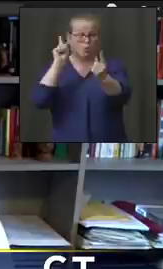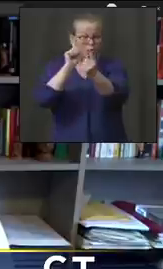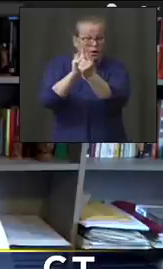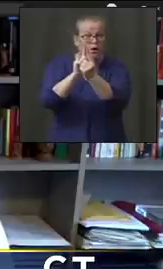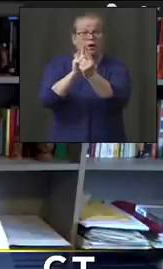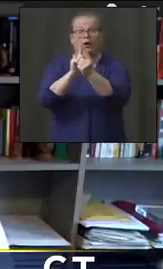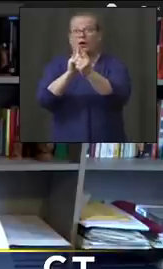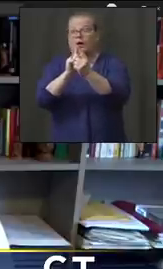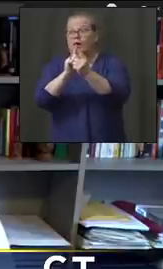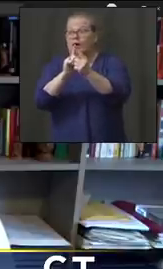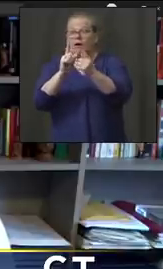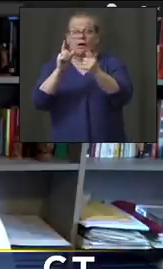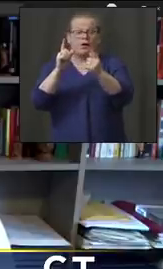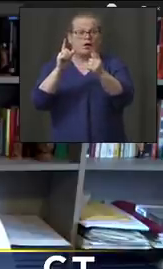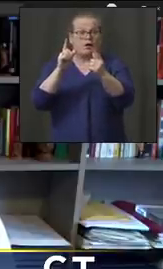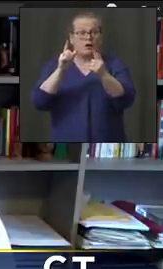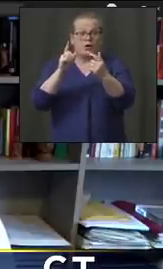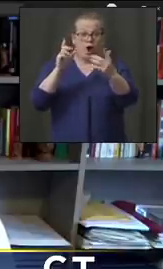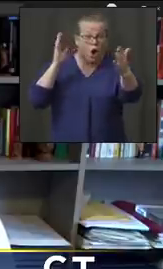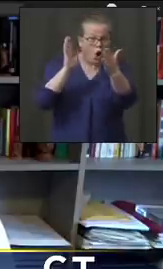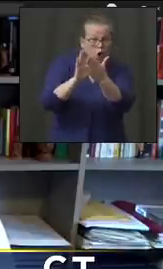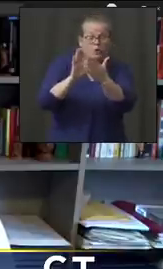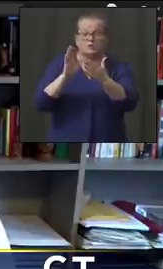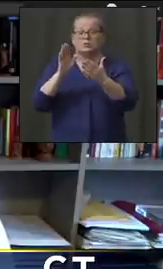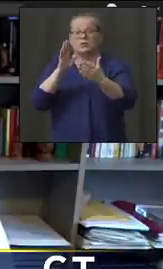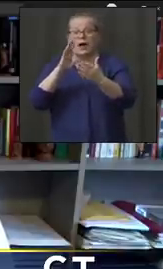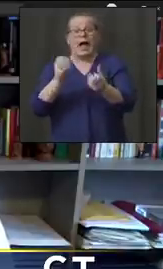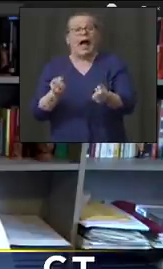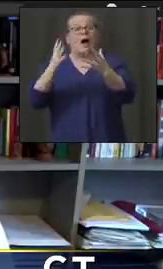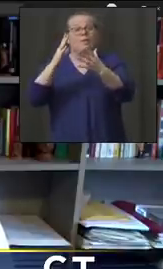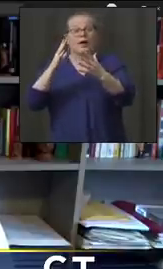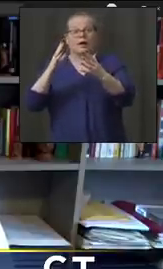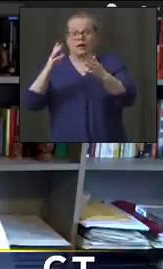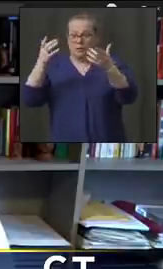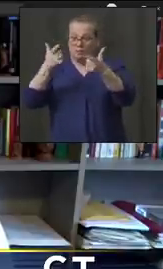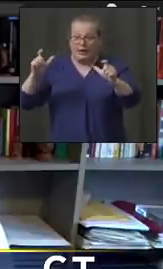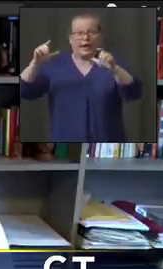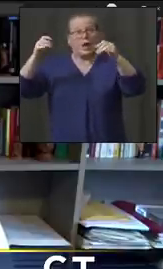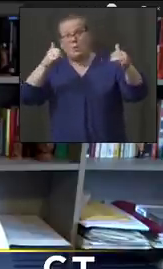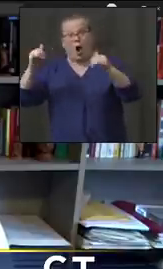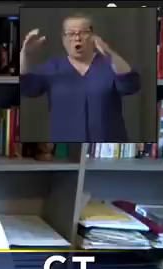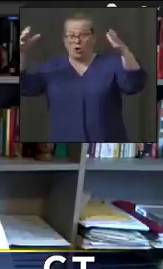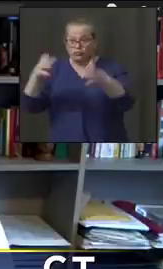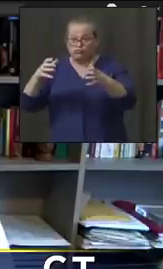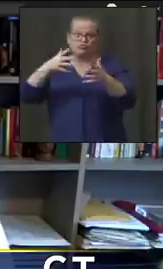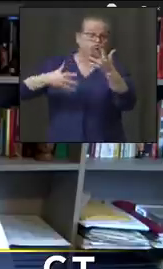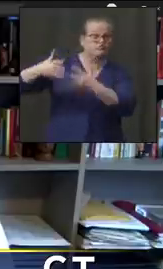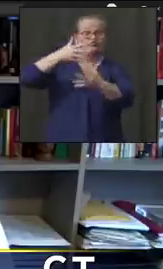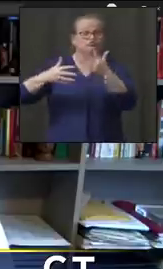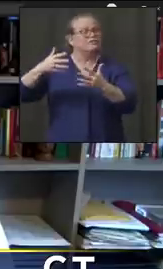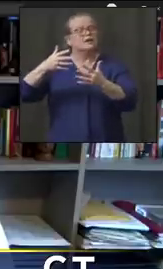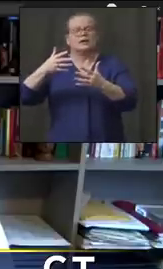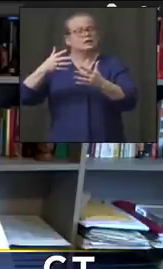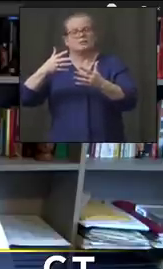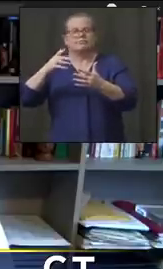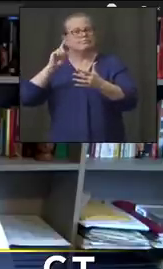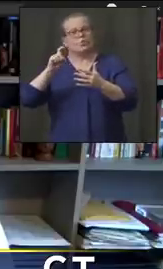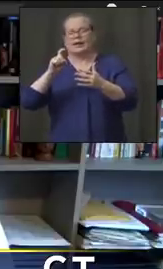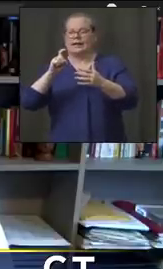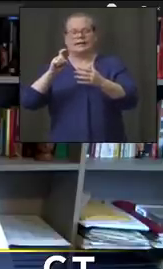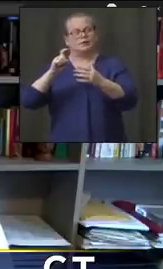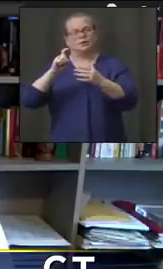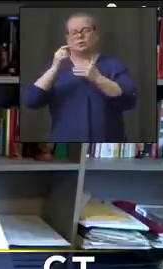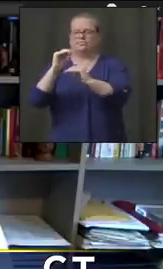contacts that people have. And this is going to continue through the summer, and it's going to continue until we have a better mechanisms